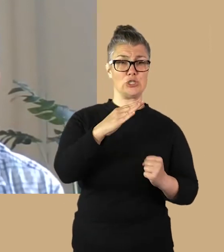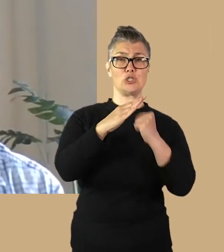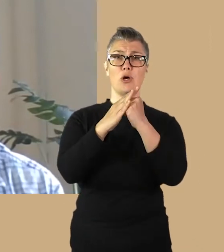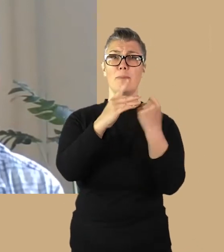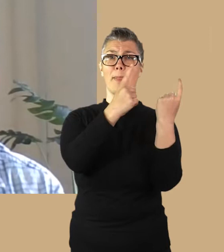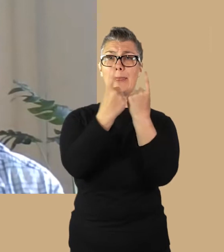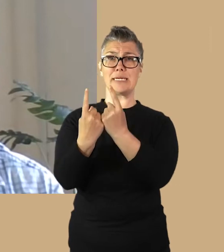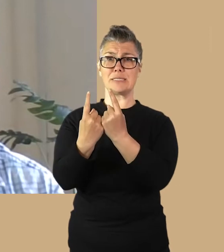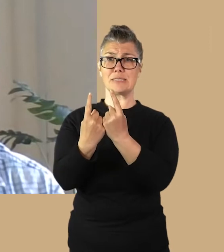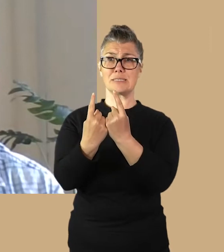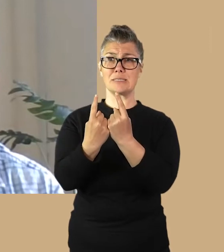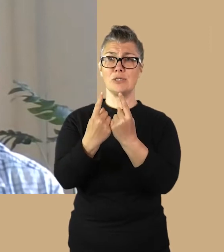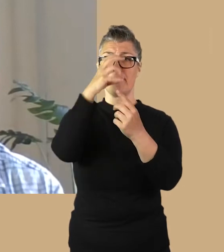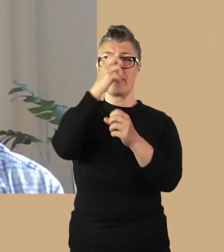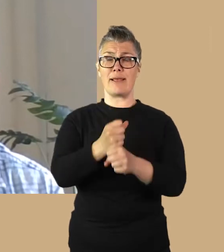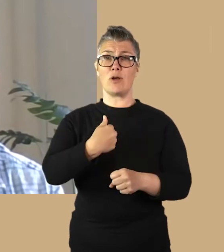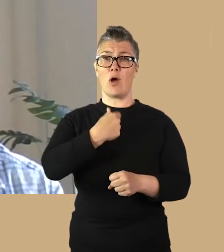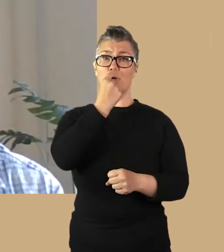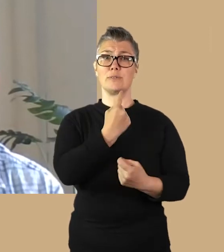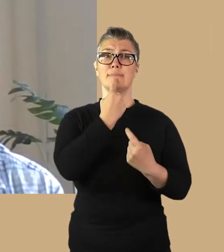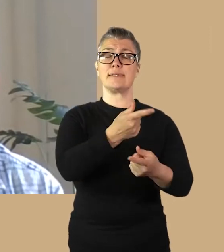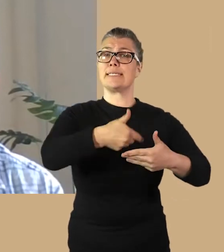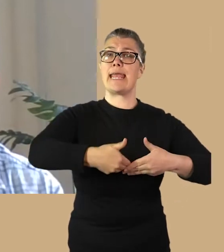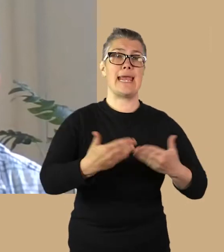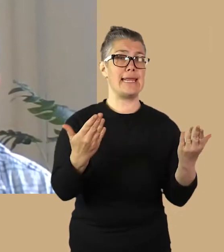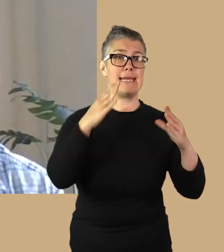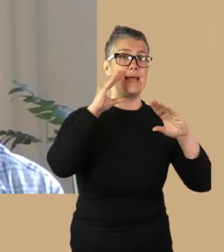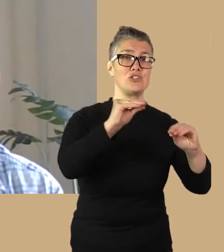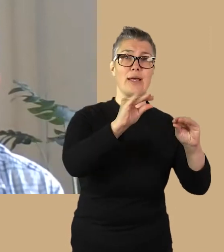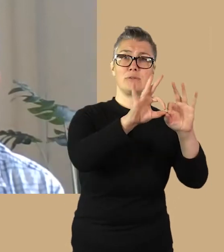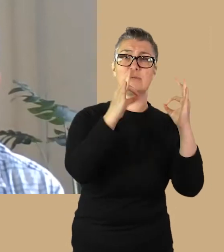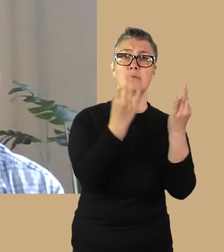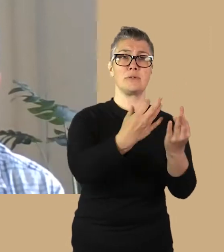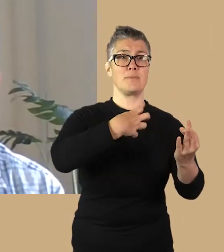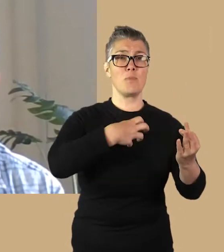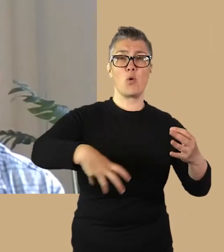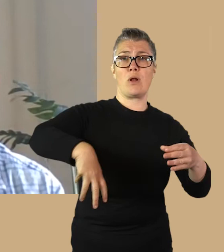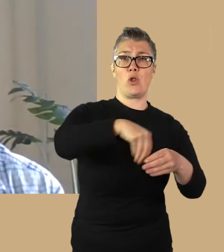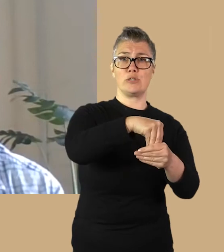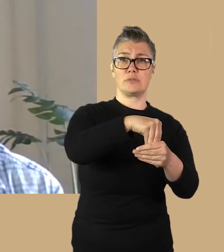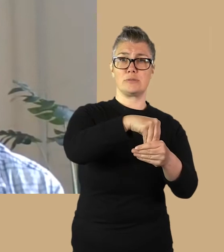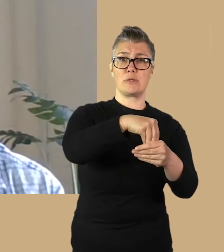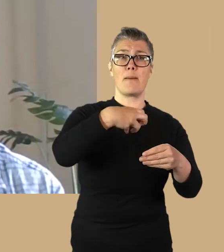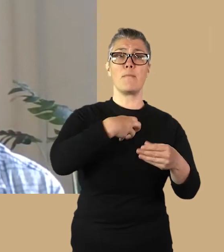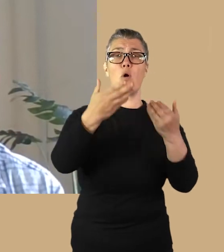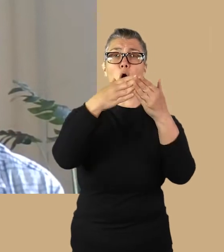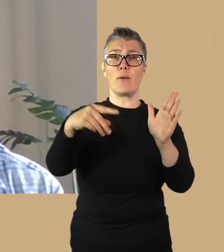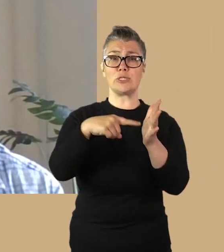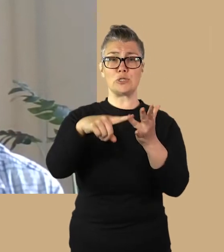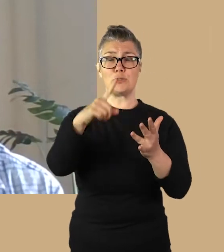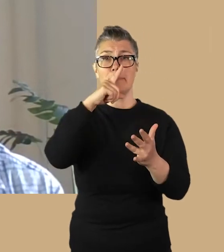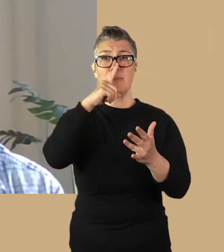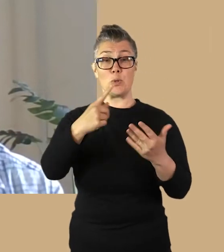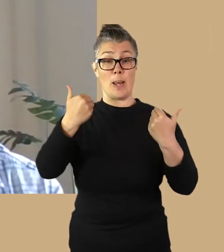you both believe I could point out to any education organizations to be more inclusive and open